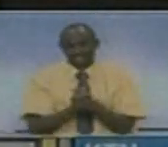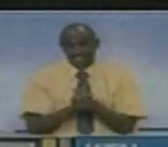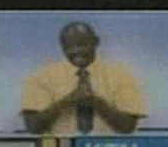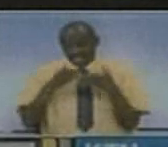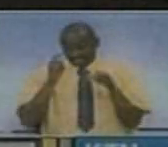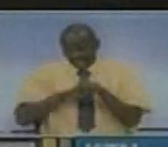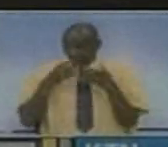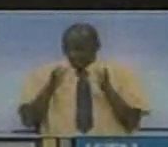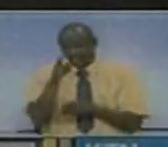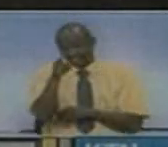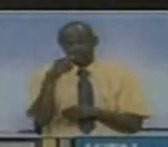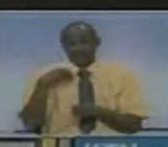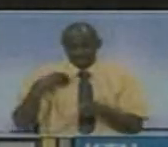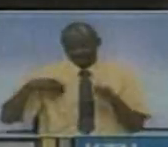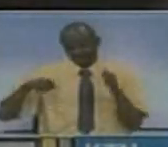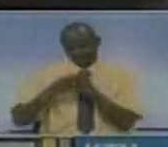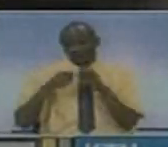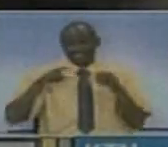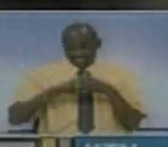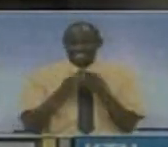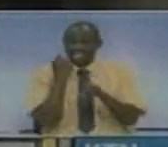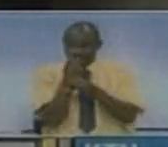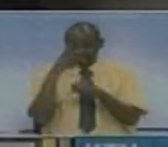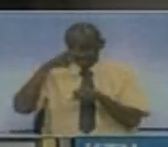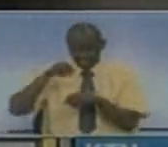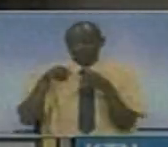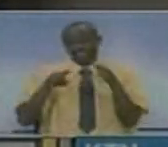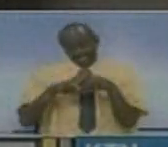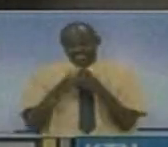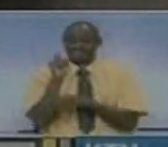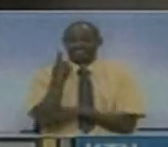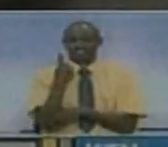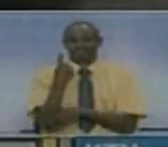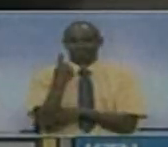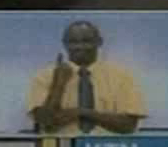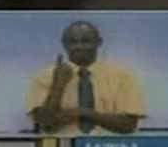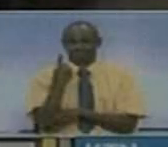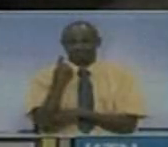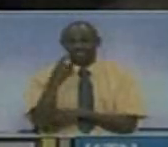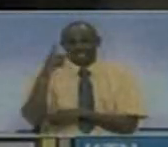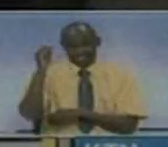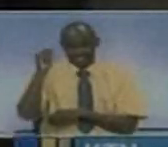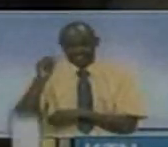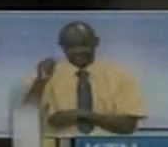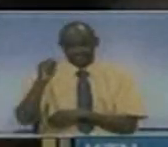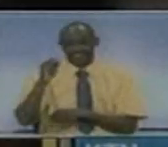pits Brazil and Croatia and will kick off at 11 p.m. Kenyan time. Victor Ogale, KTN Sports.